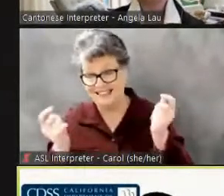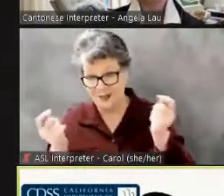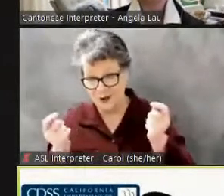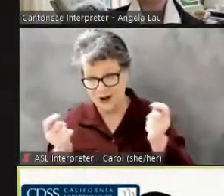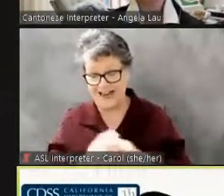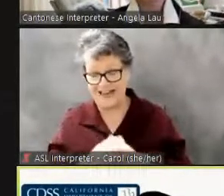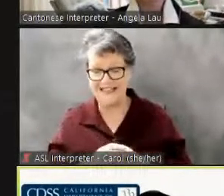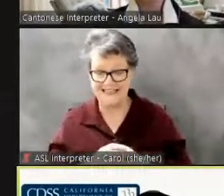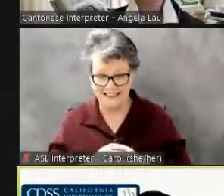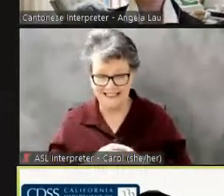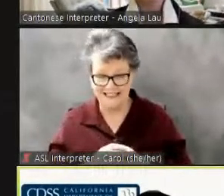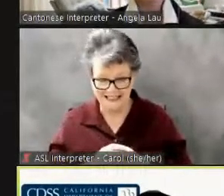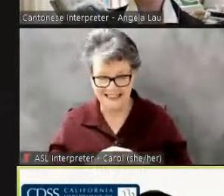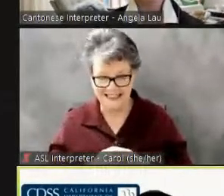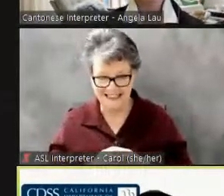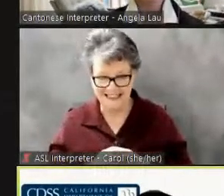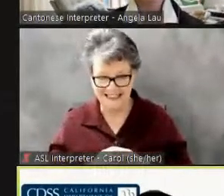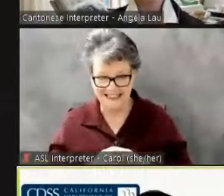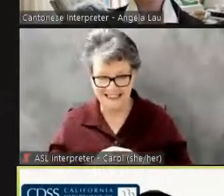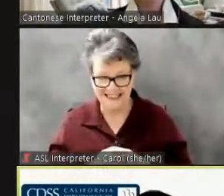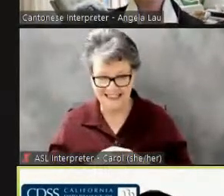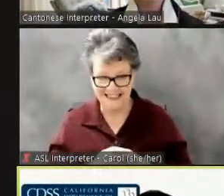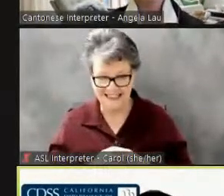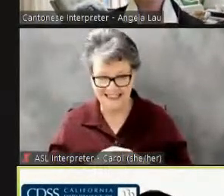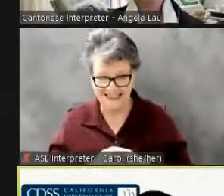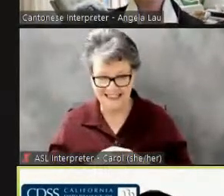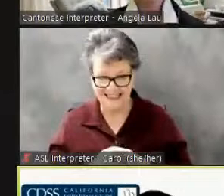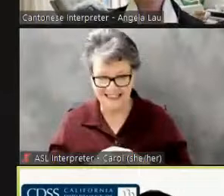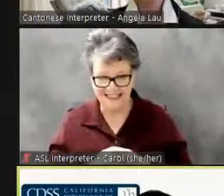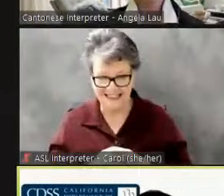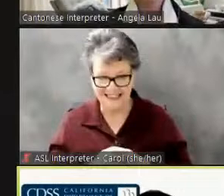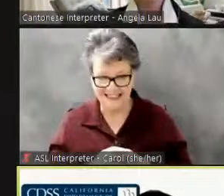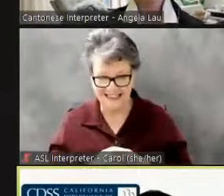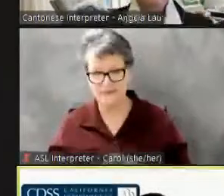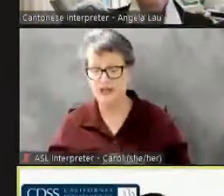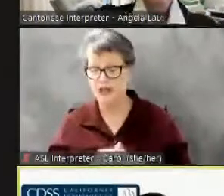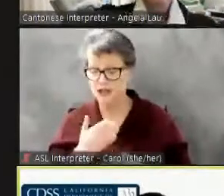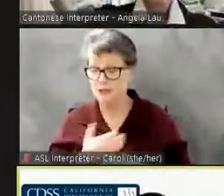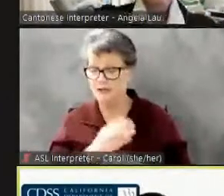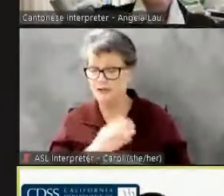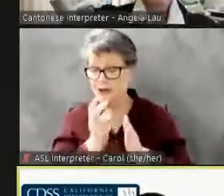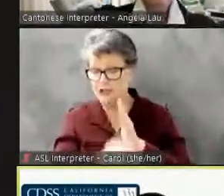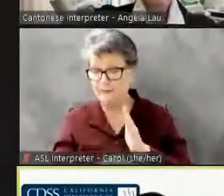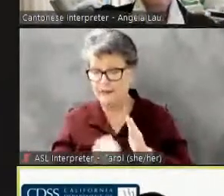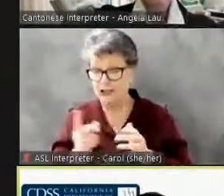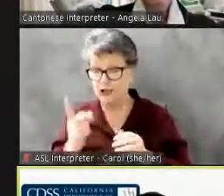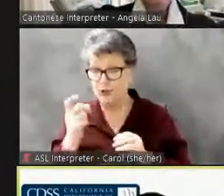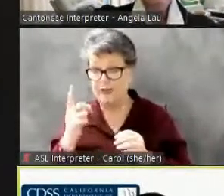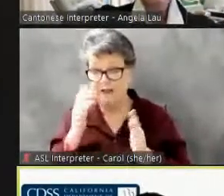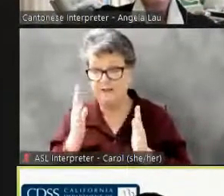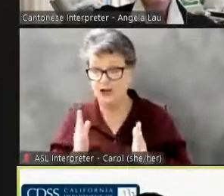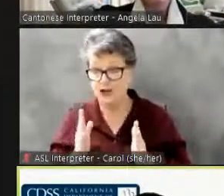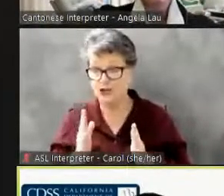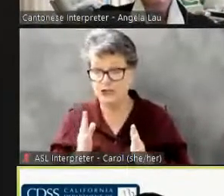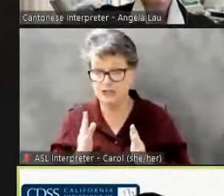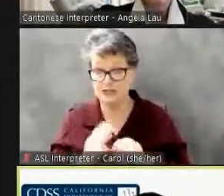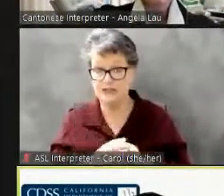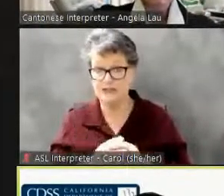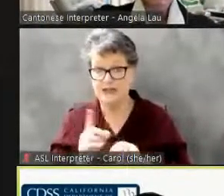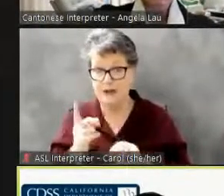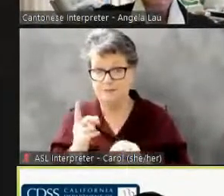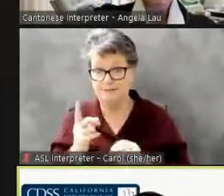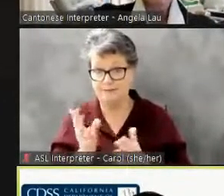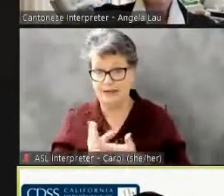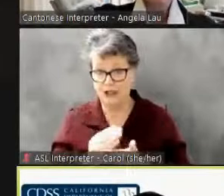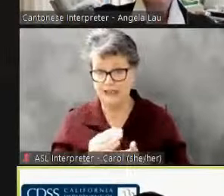historic multi-year investment. So before jumping into the governor's proposed budget, I want to take